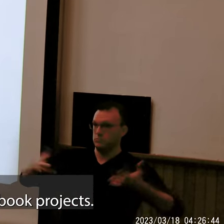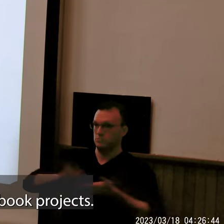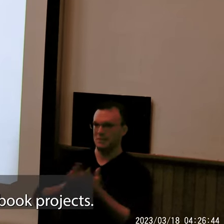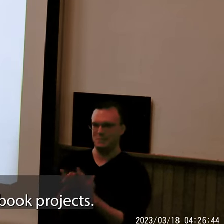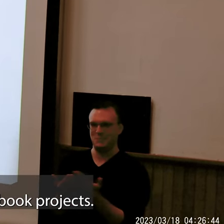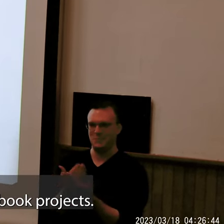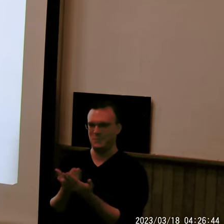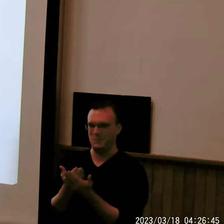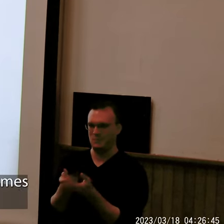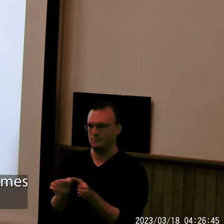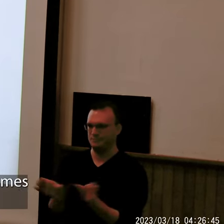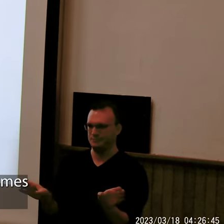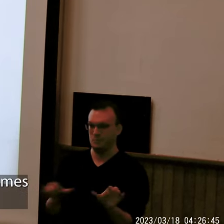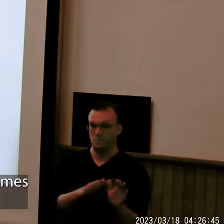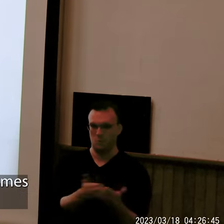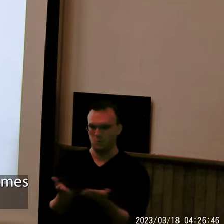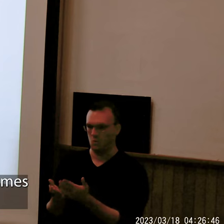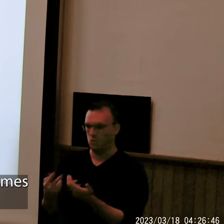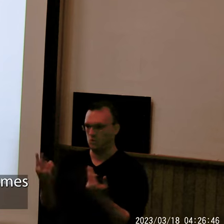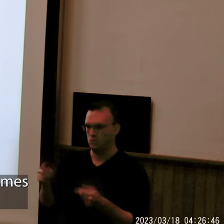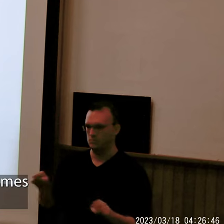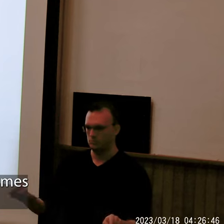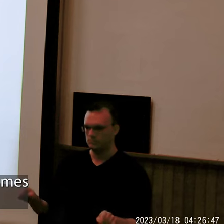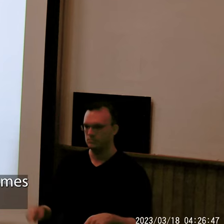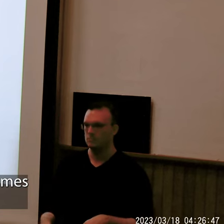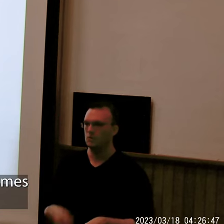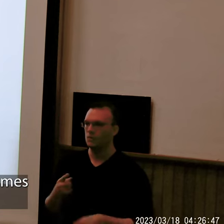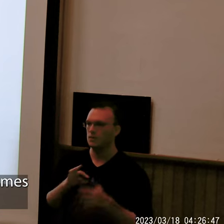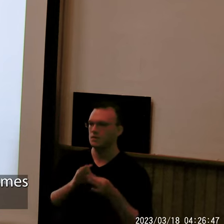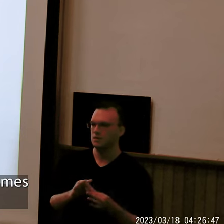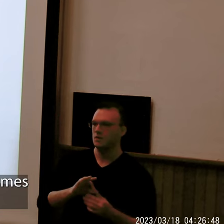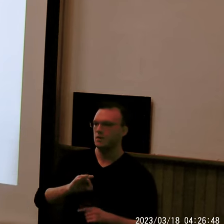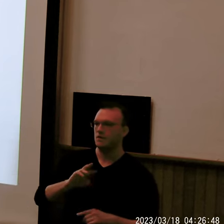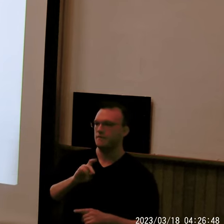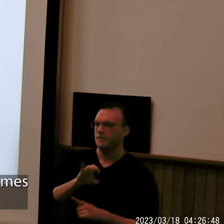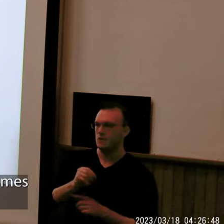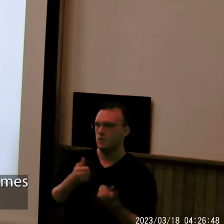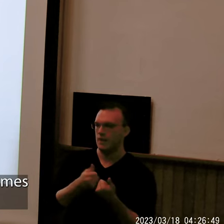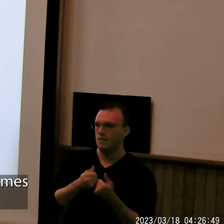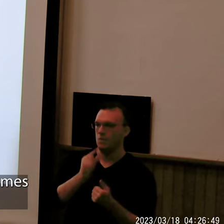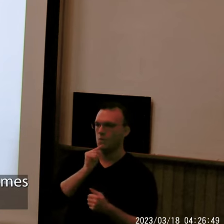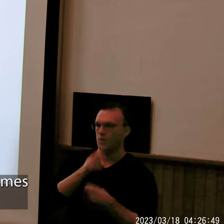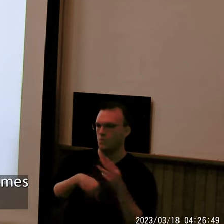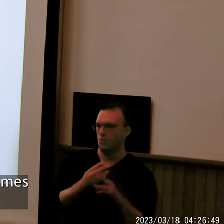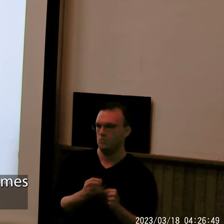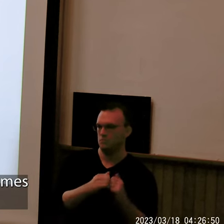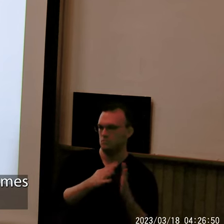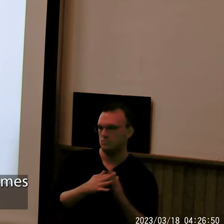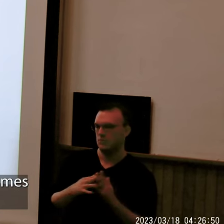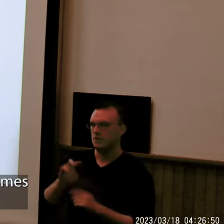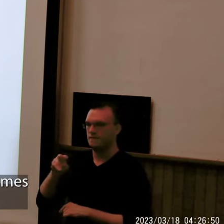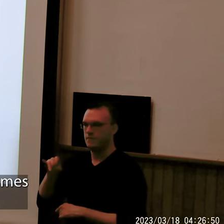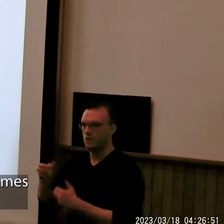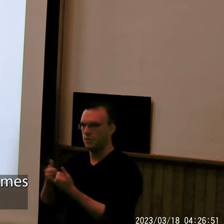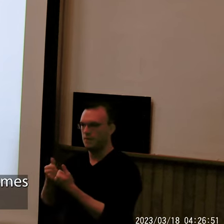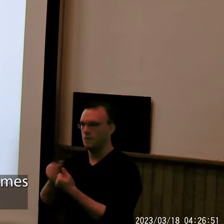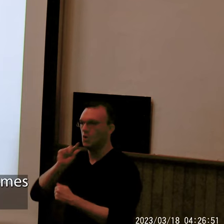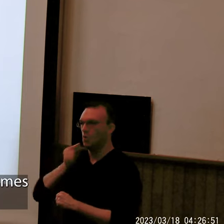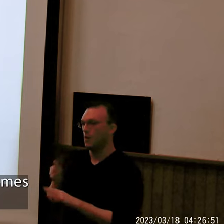two new book projects. One of them is about video games and queer world building, and one of them is about video games and